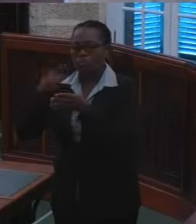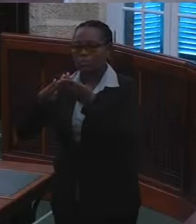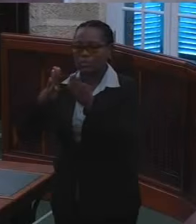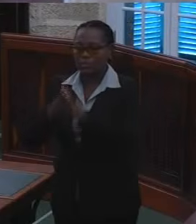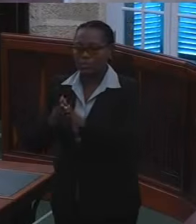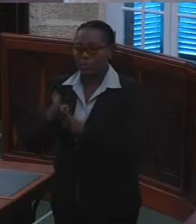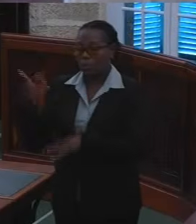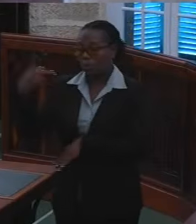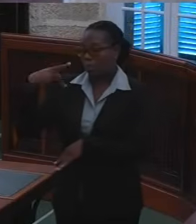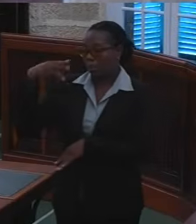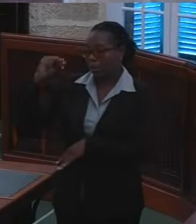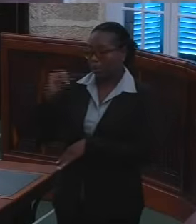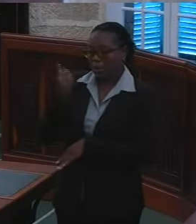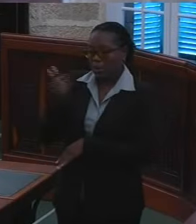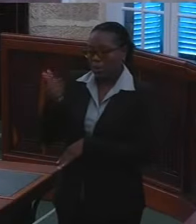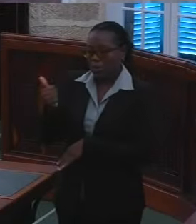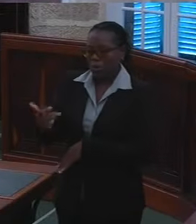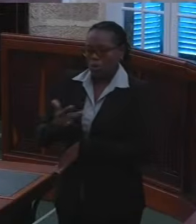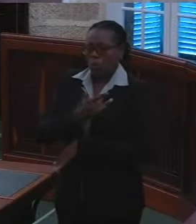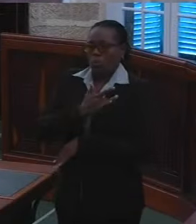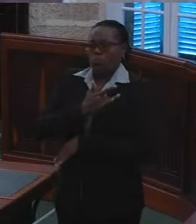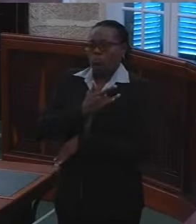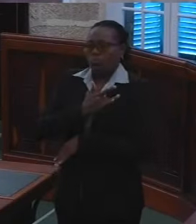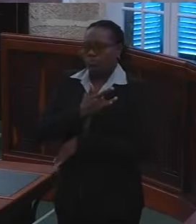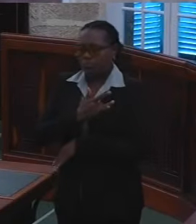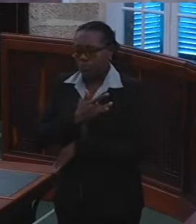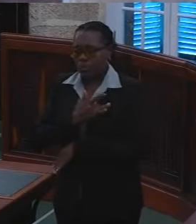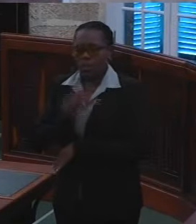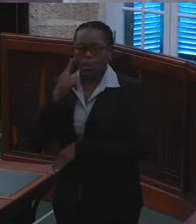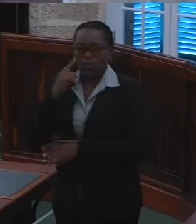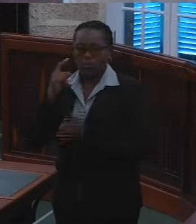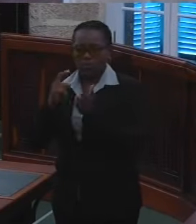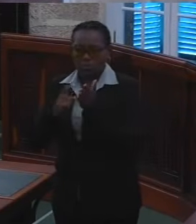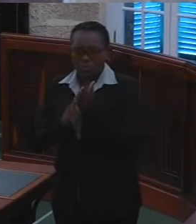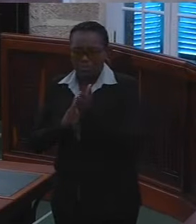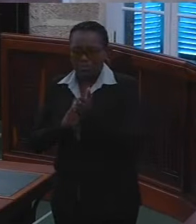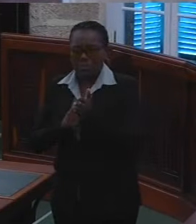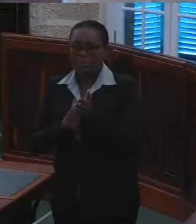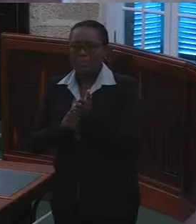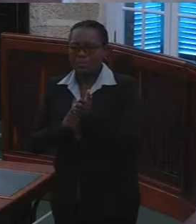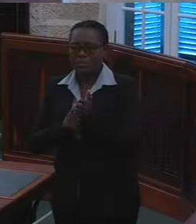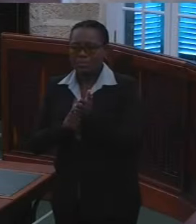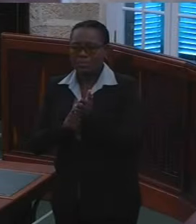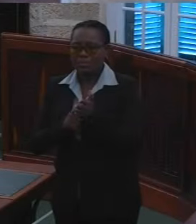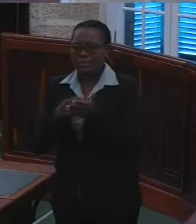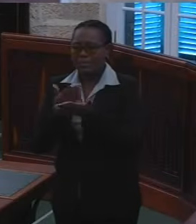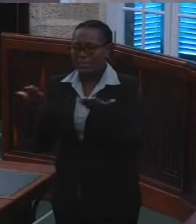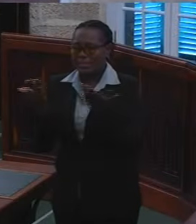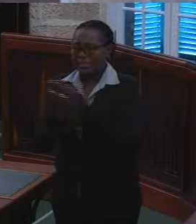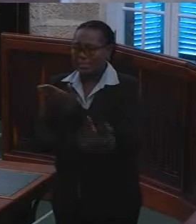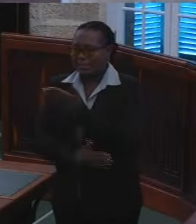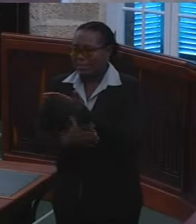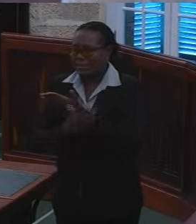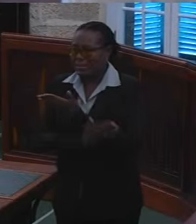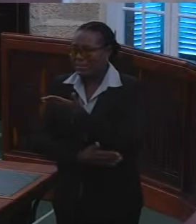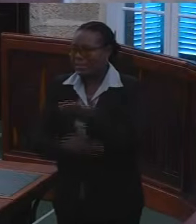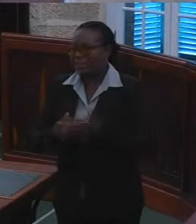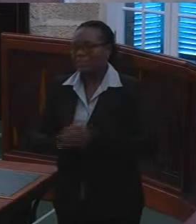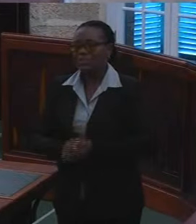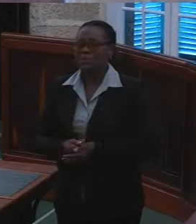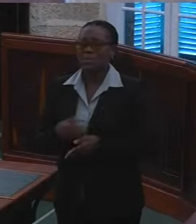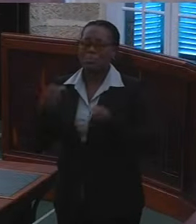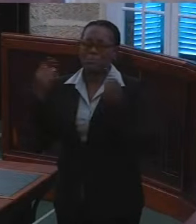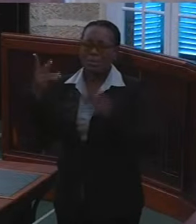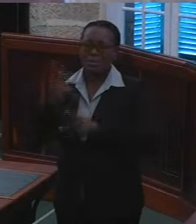herself, where we recognize that amputations in this country are way